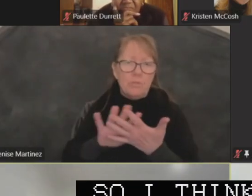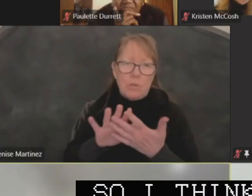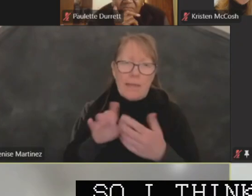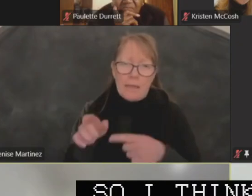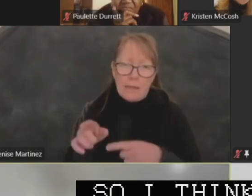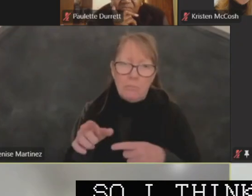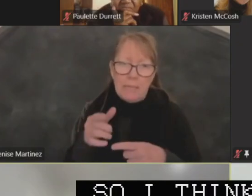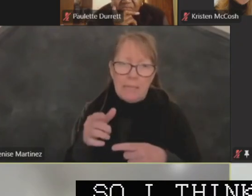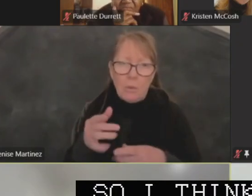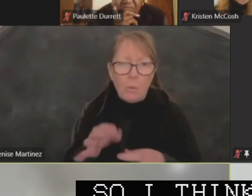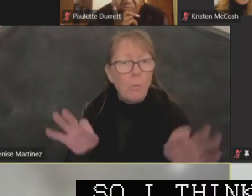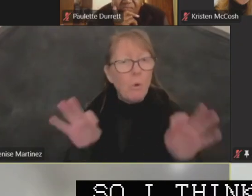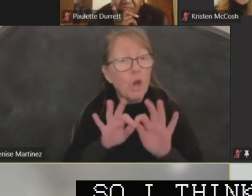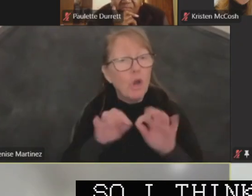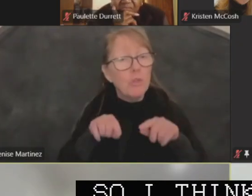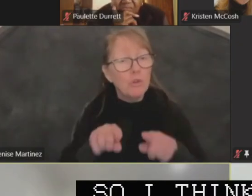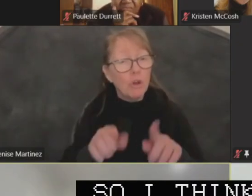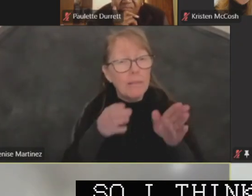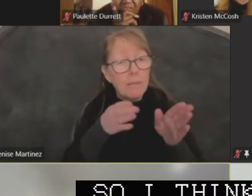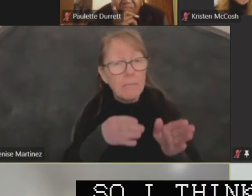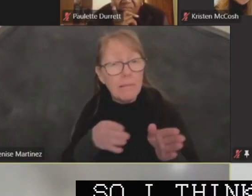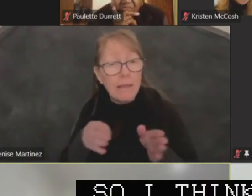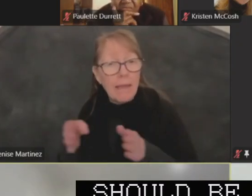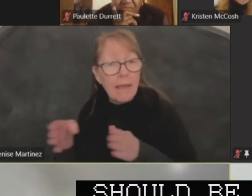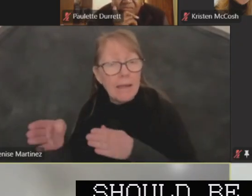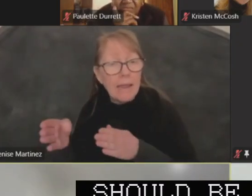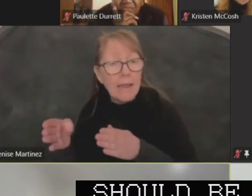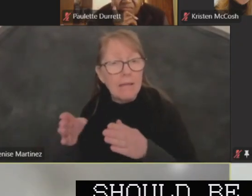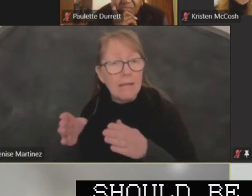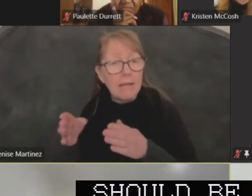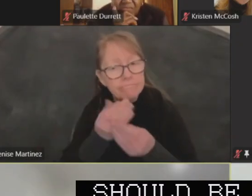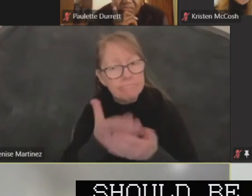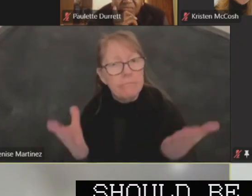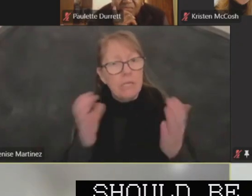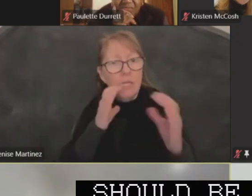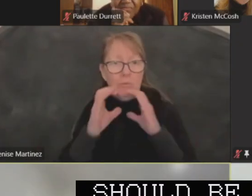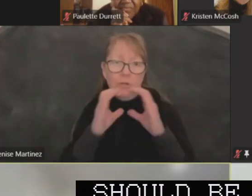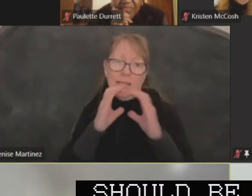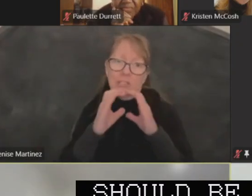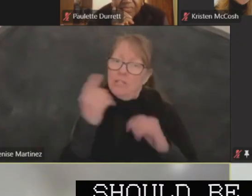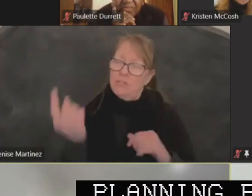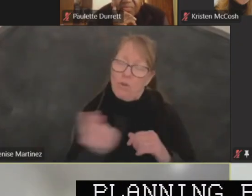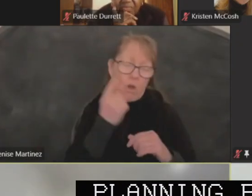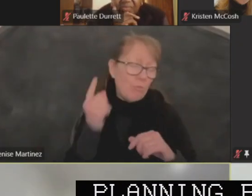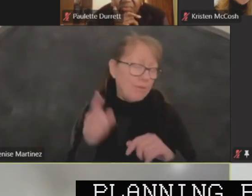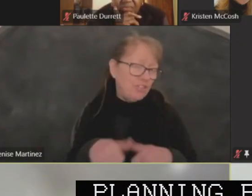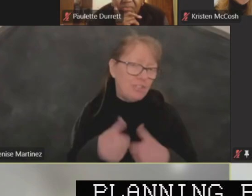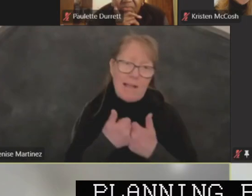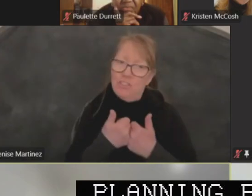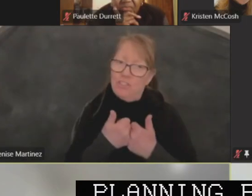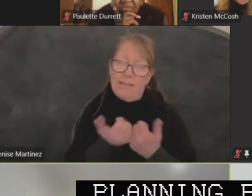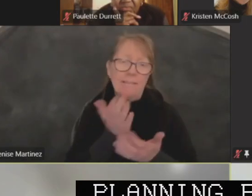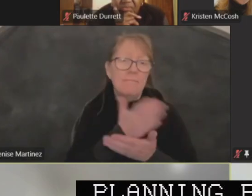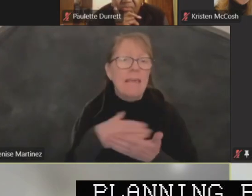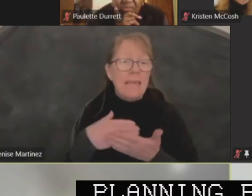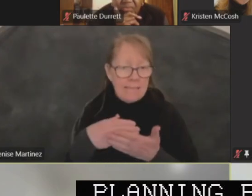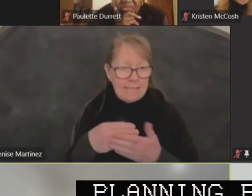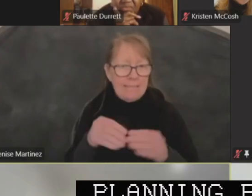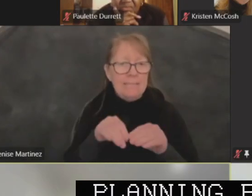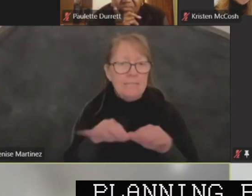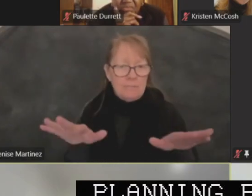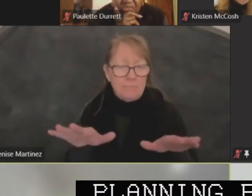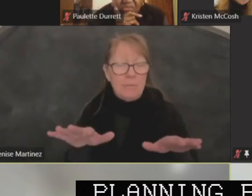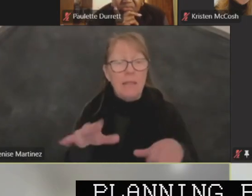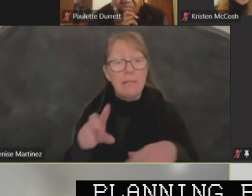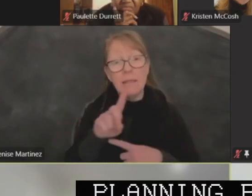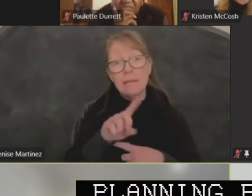phase of things, the communication of how that comes out is always challenging. But I think that's the part. The data collection, I have not